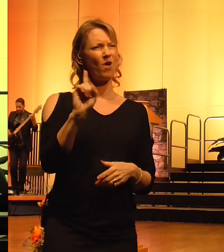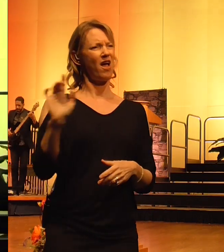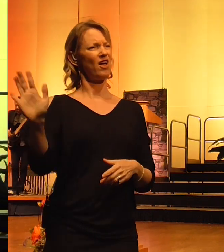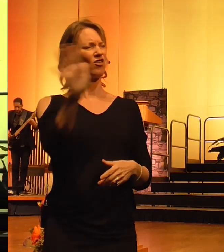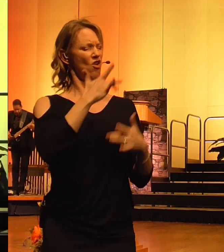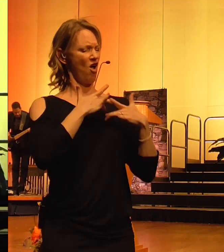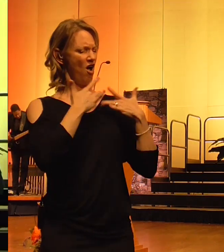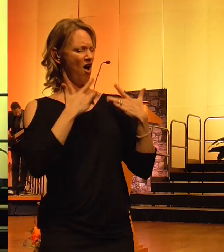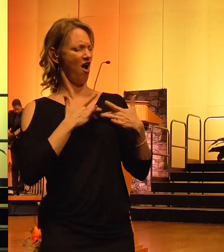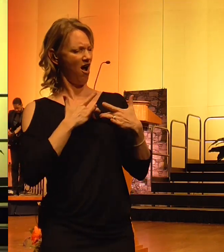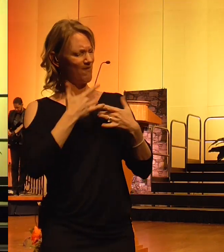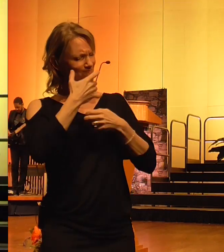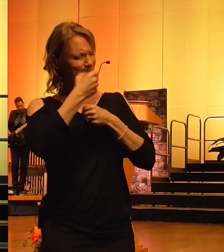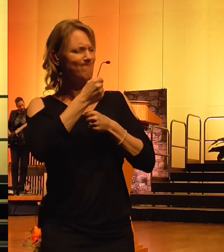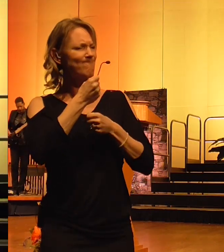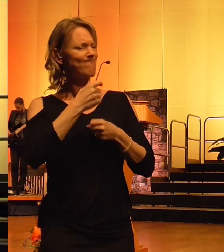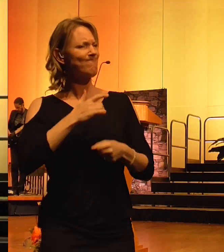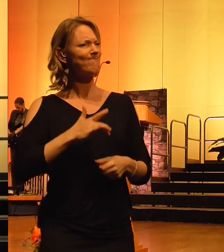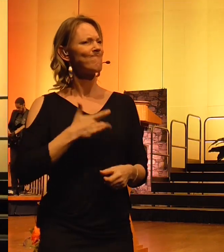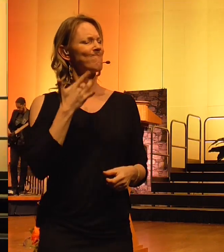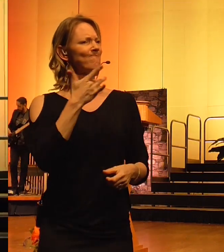Where's your conviction